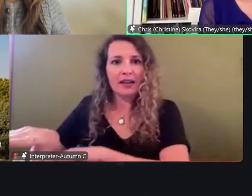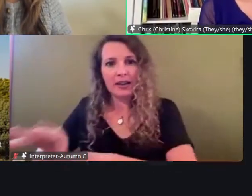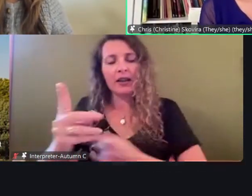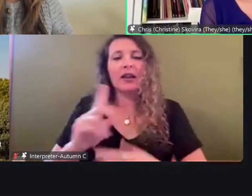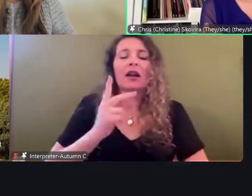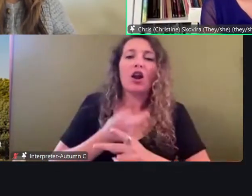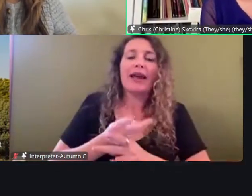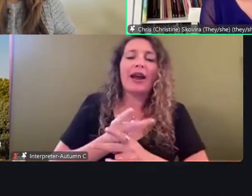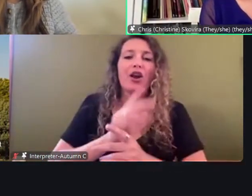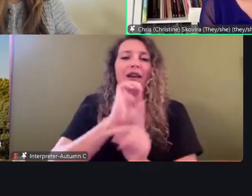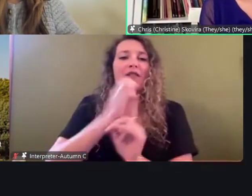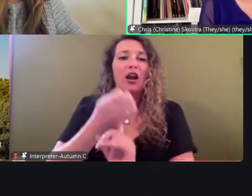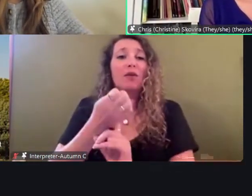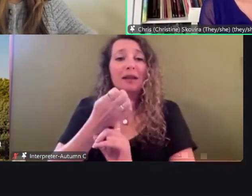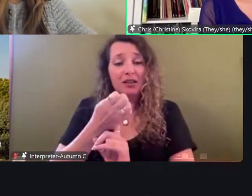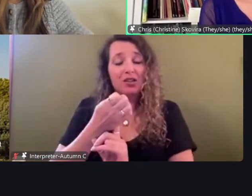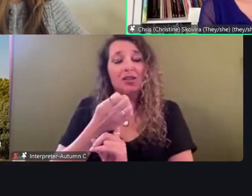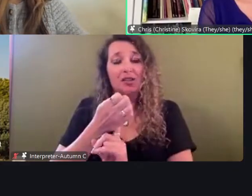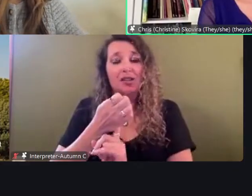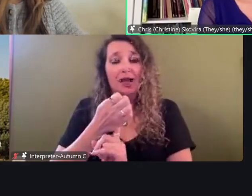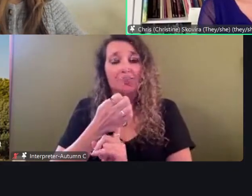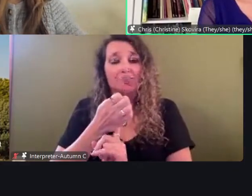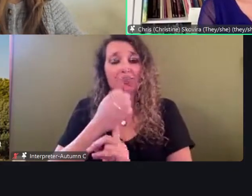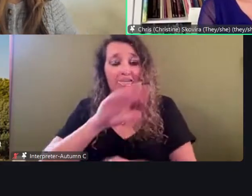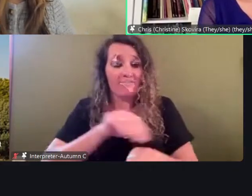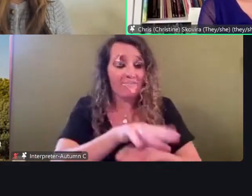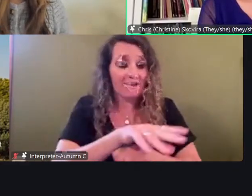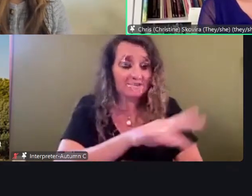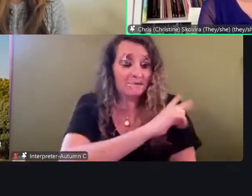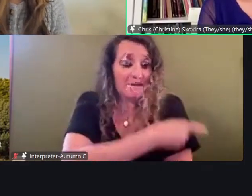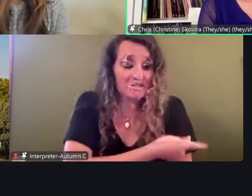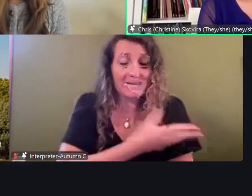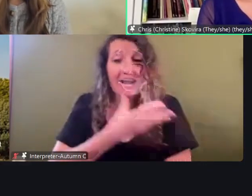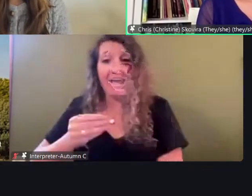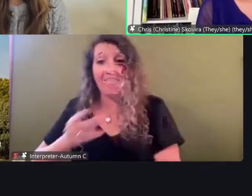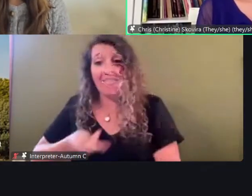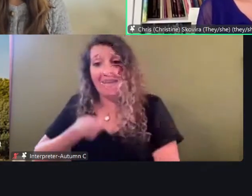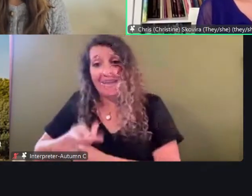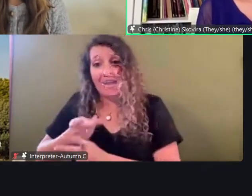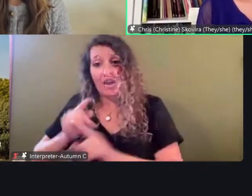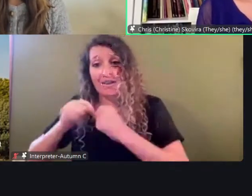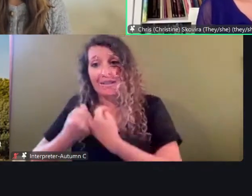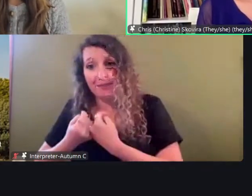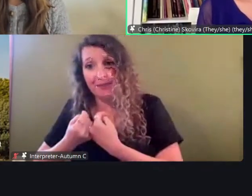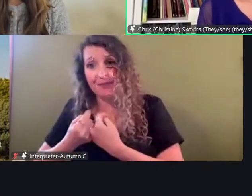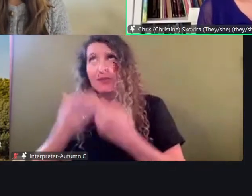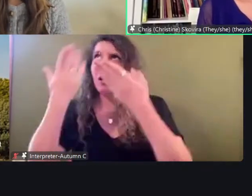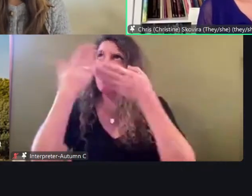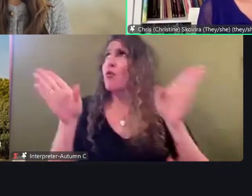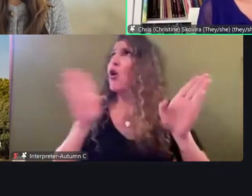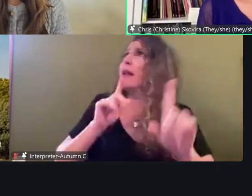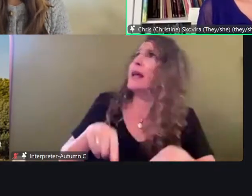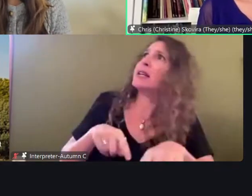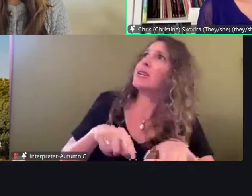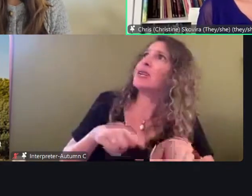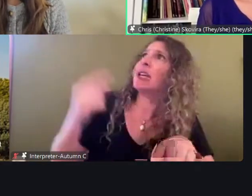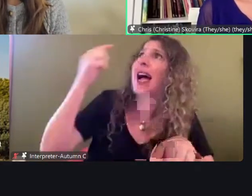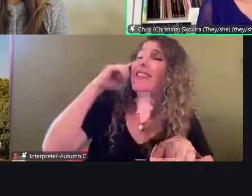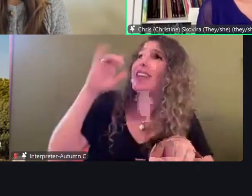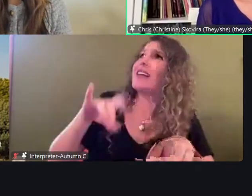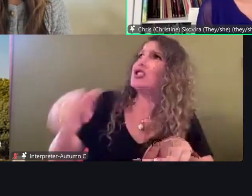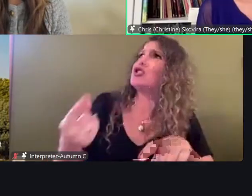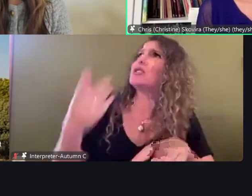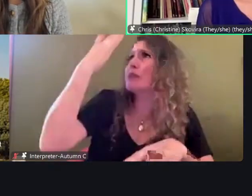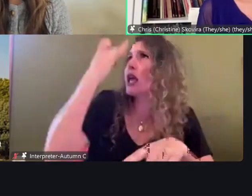touches patients and touches the care team. So bit of a broad answer, but I think it's just because